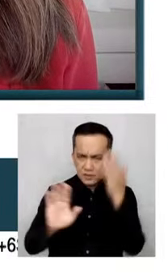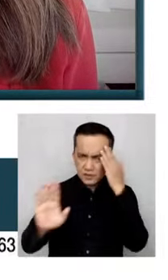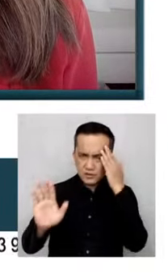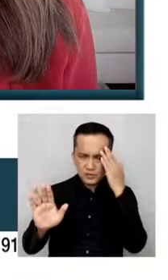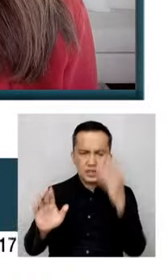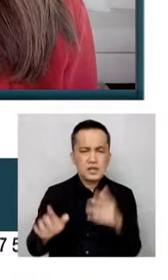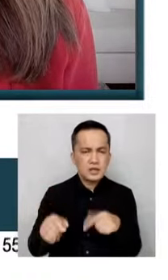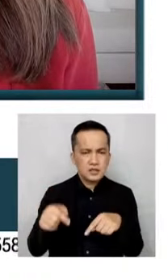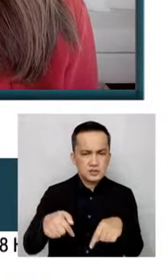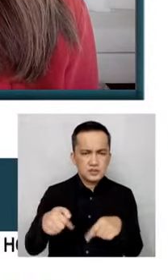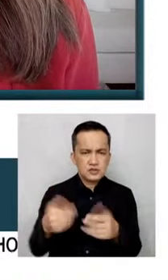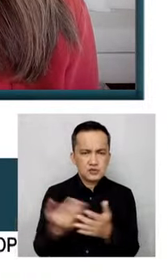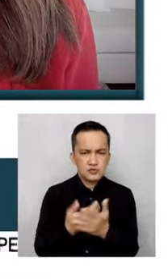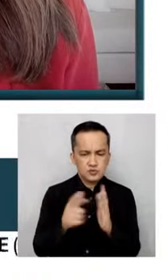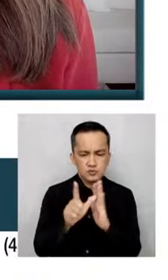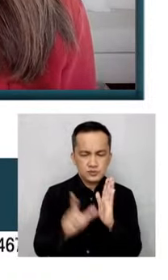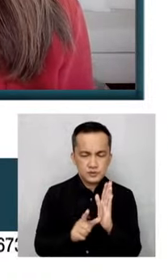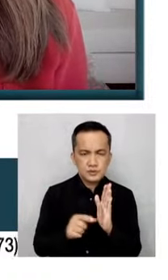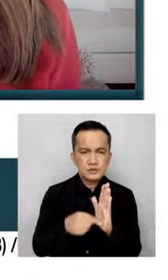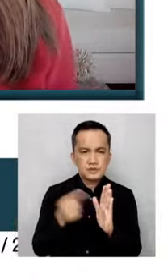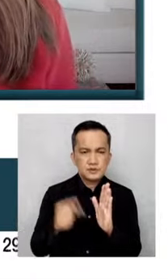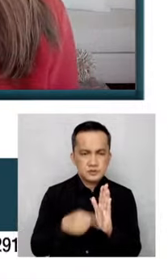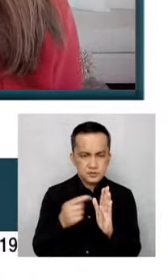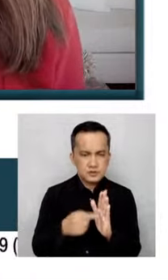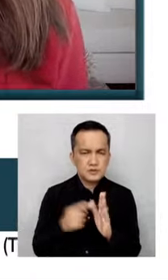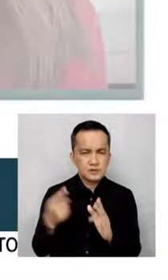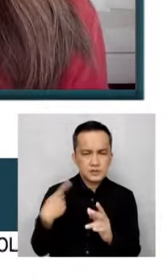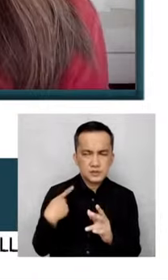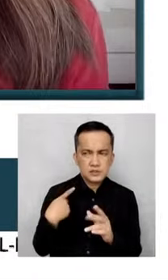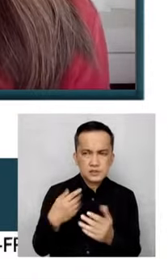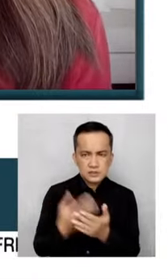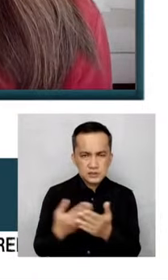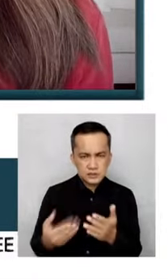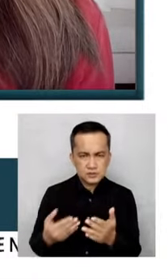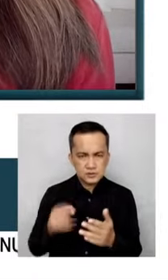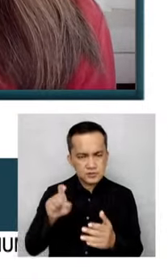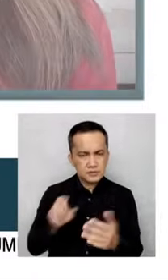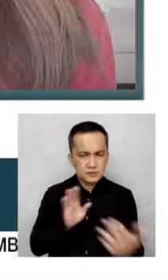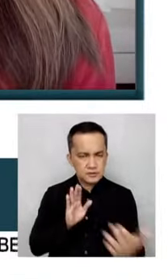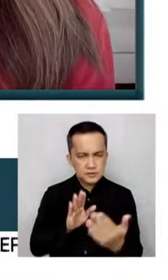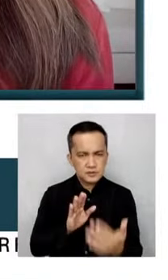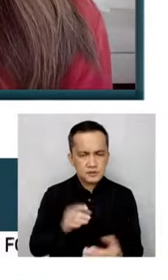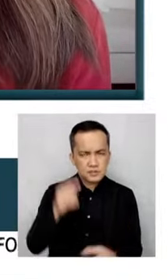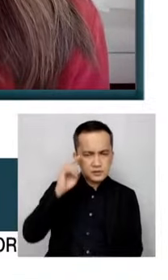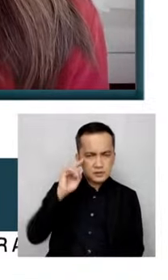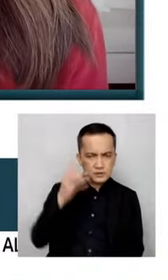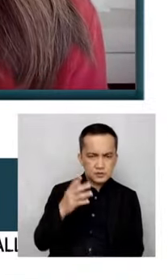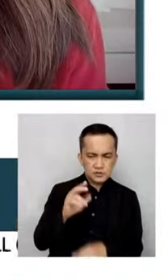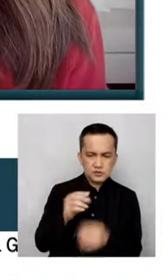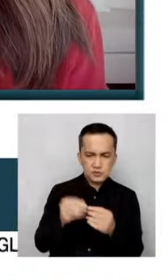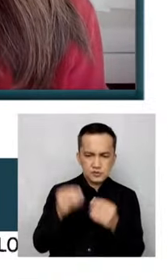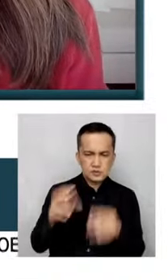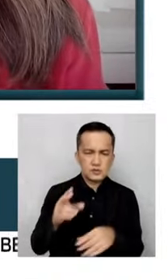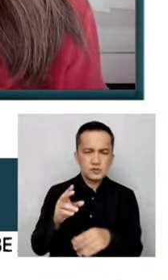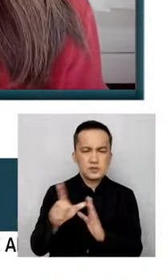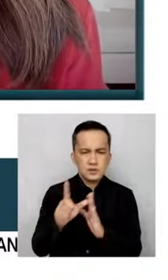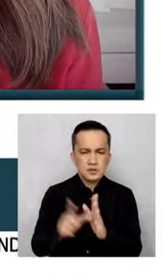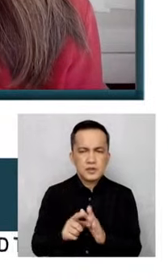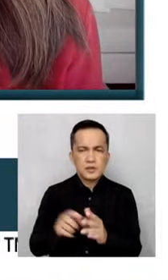is a new law, and sometimes there are birth pains that we have to deal with. I don't think that the law is useless. I also believe in the wisdom of